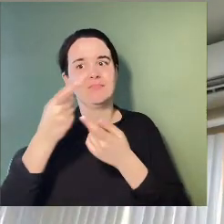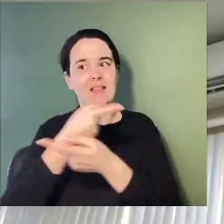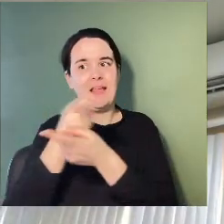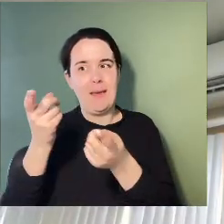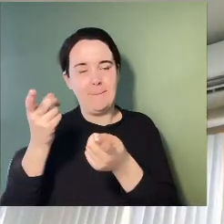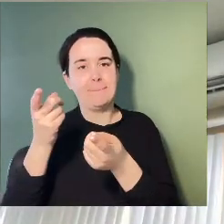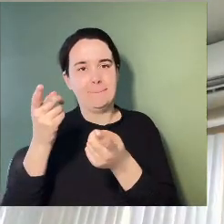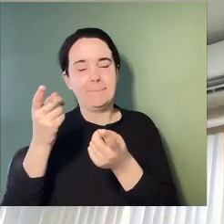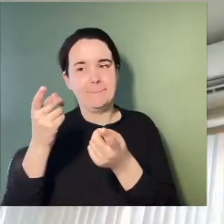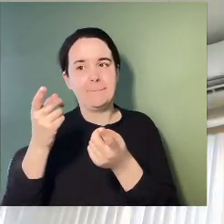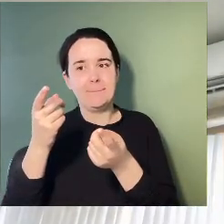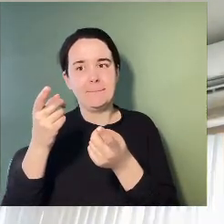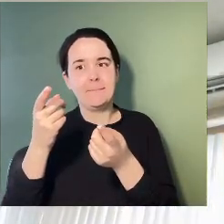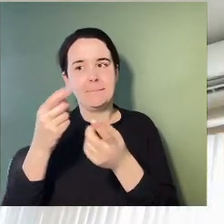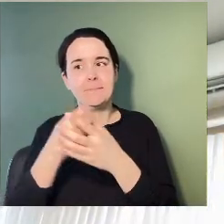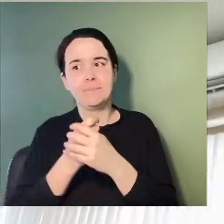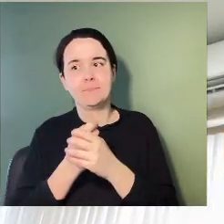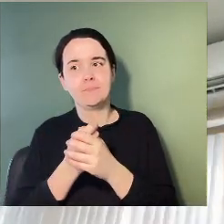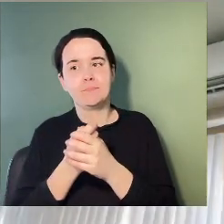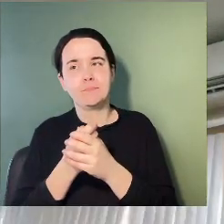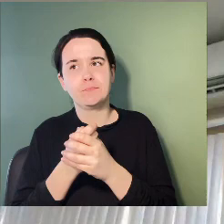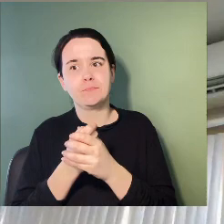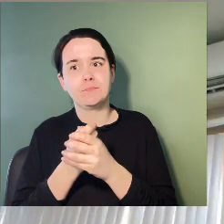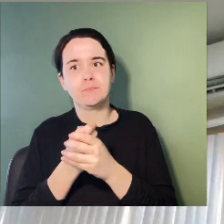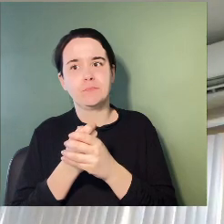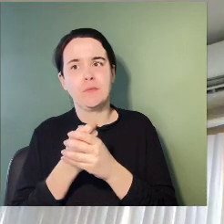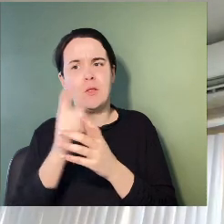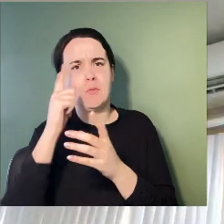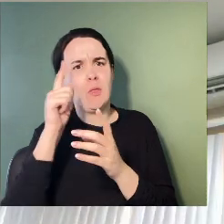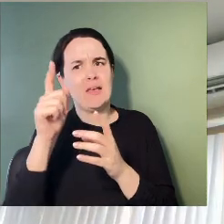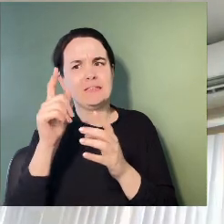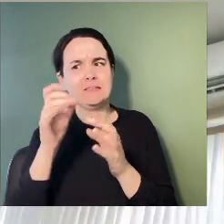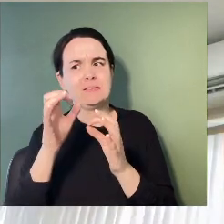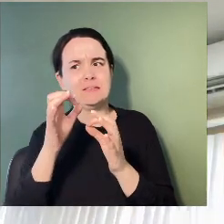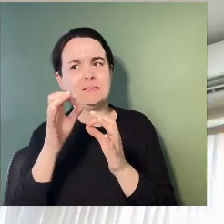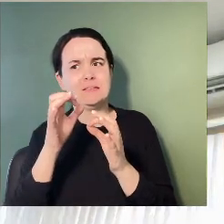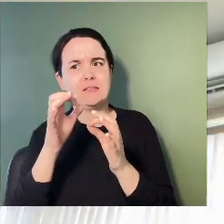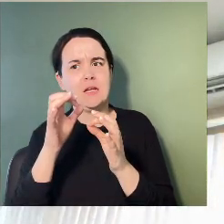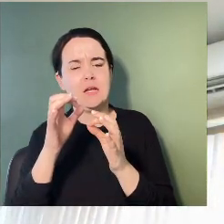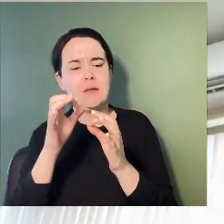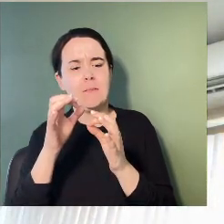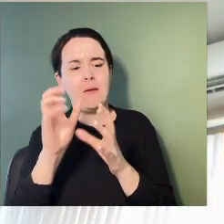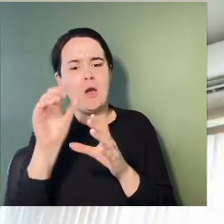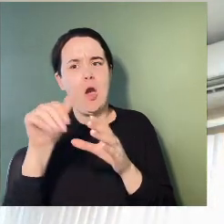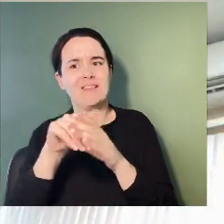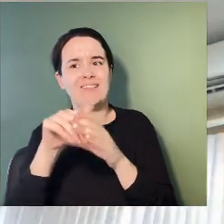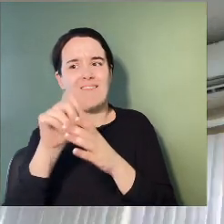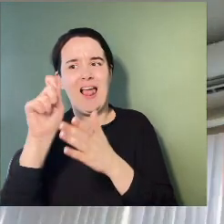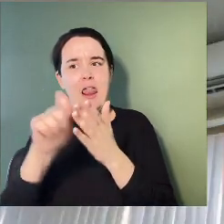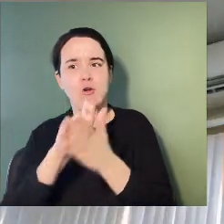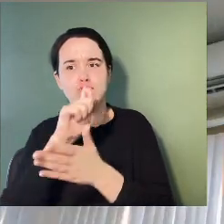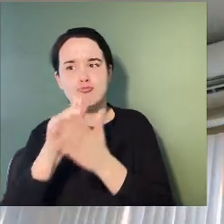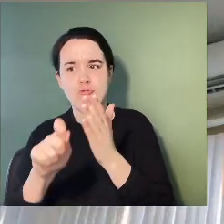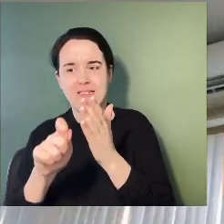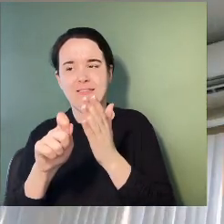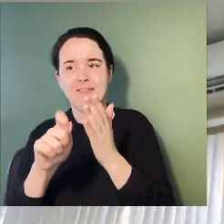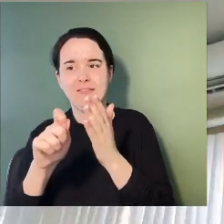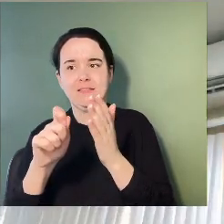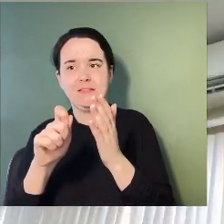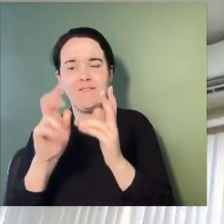psychosocial disabilities? I suppose that's in the context of the electorates and the voter